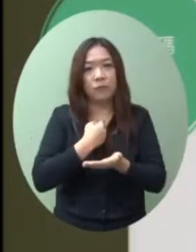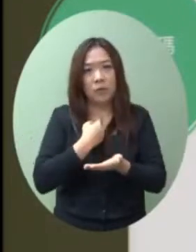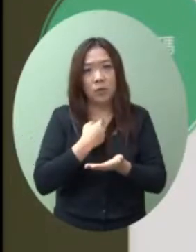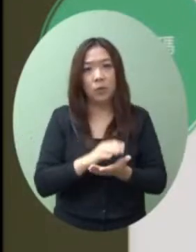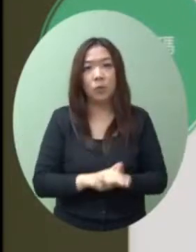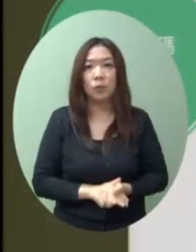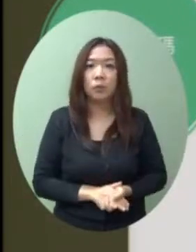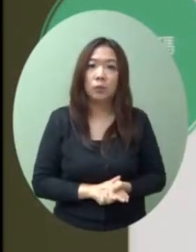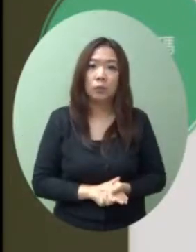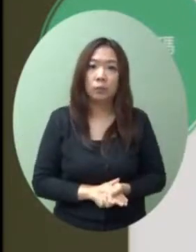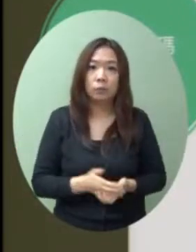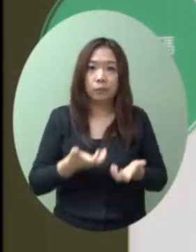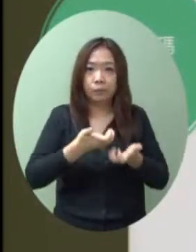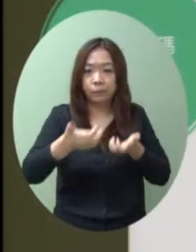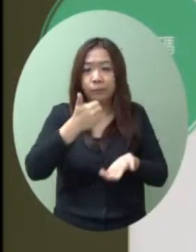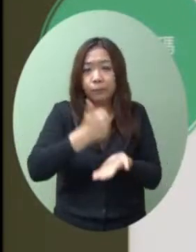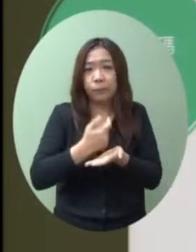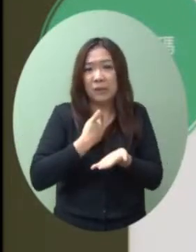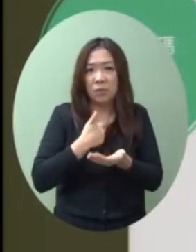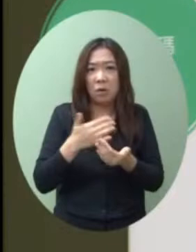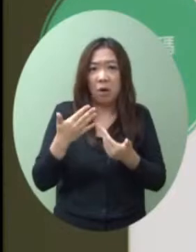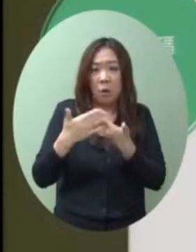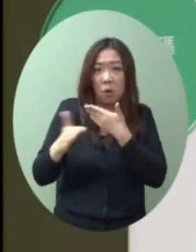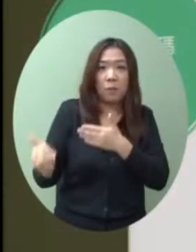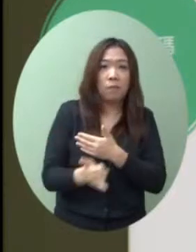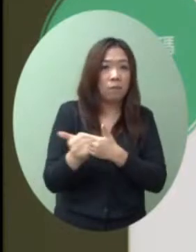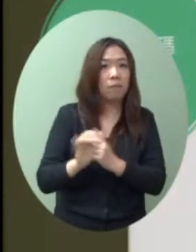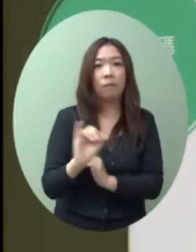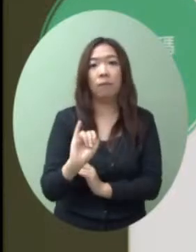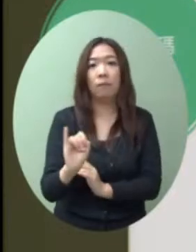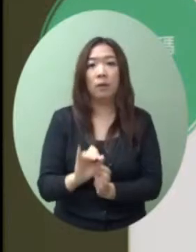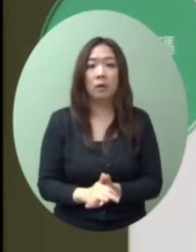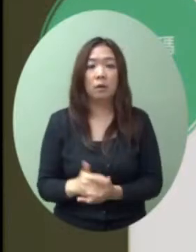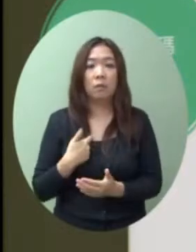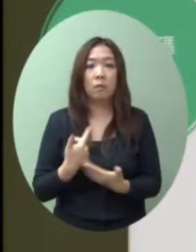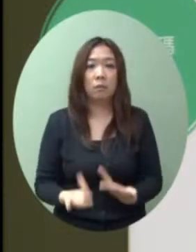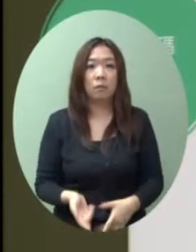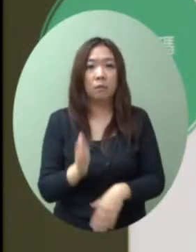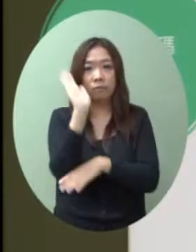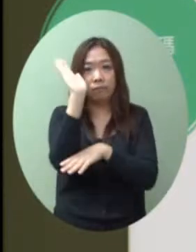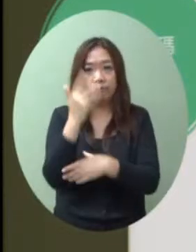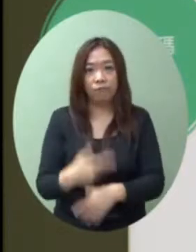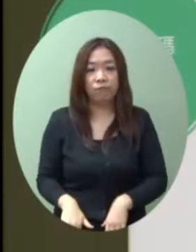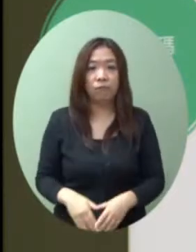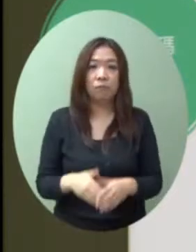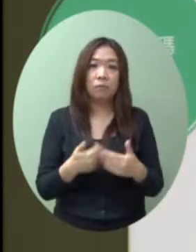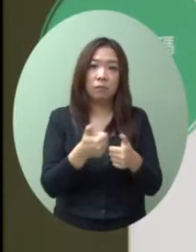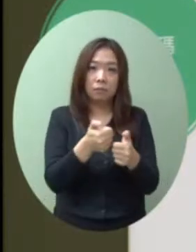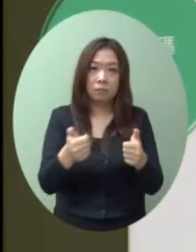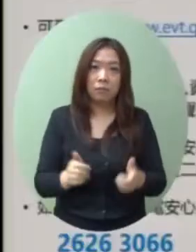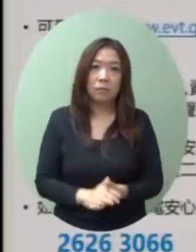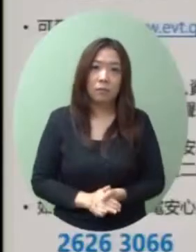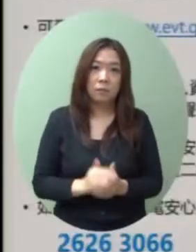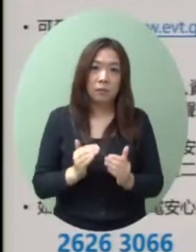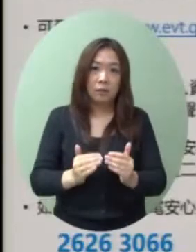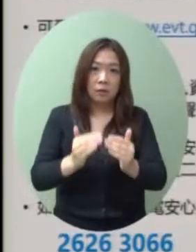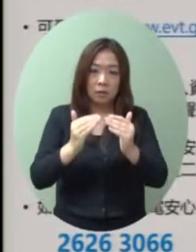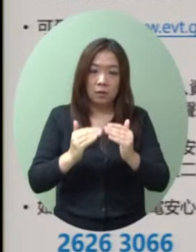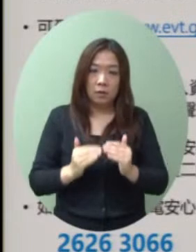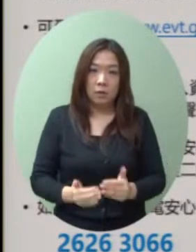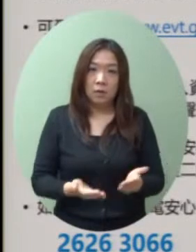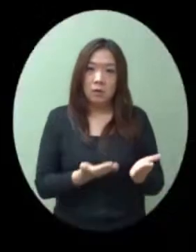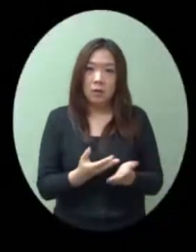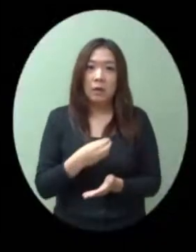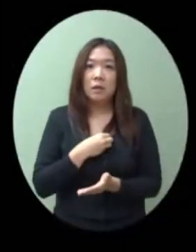to the requirements by the law, they should stay at home without going out. So that's all for my presentation. Thank